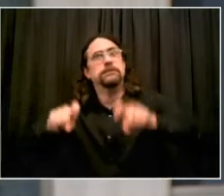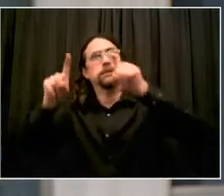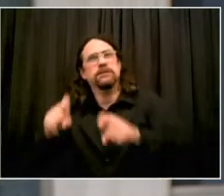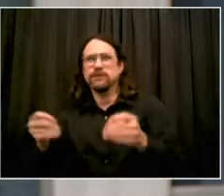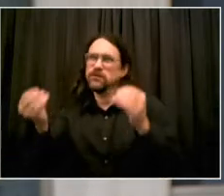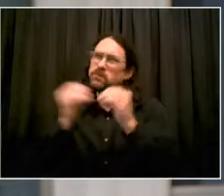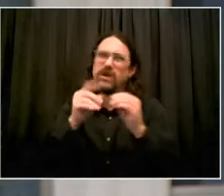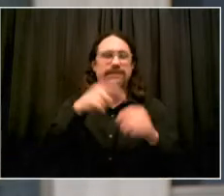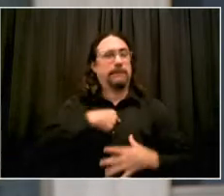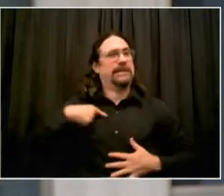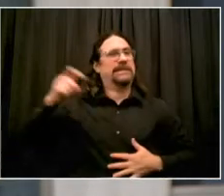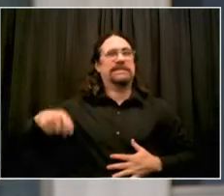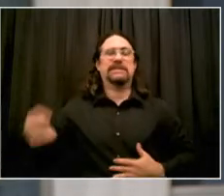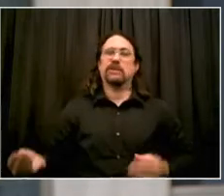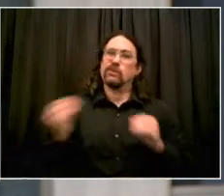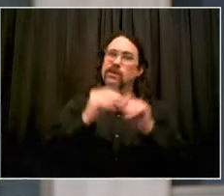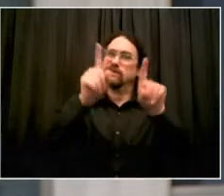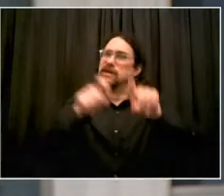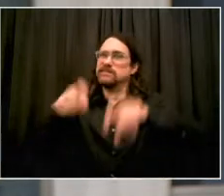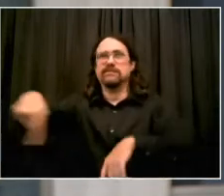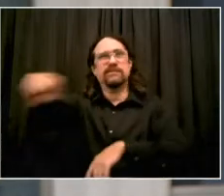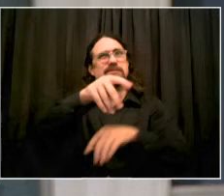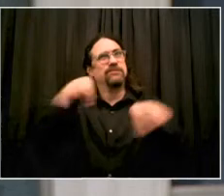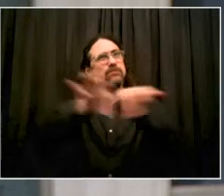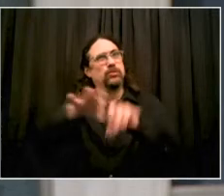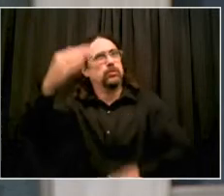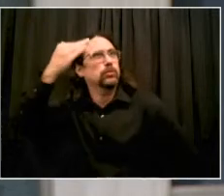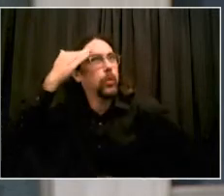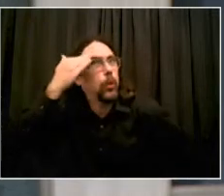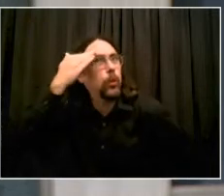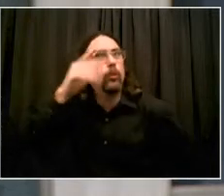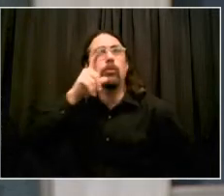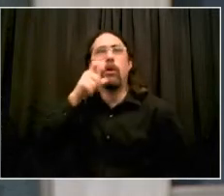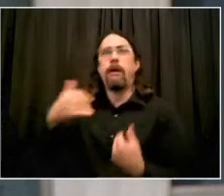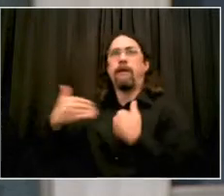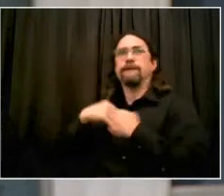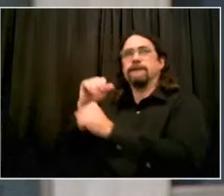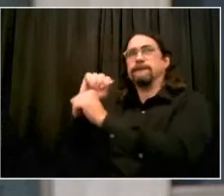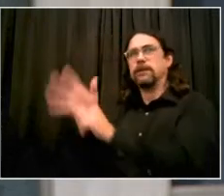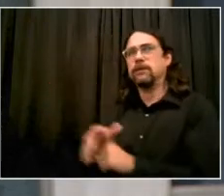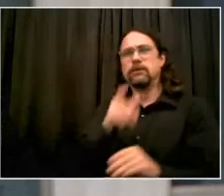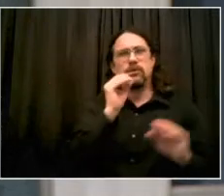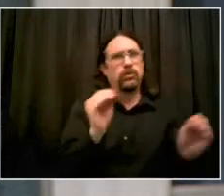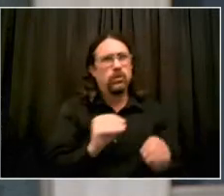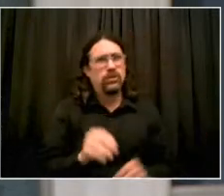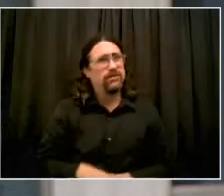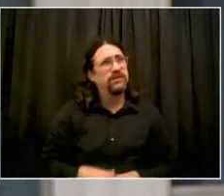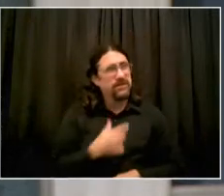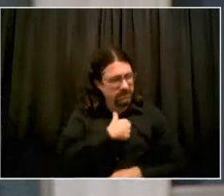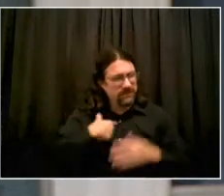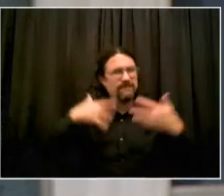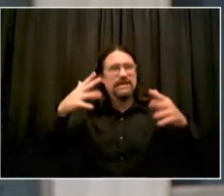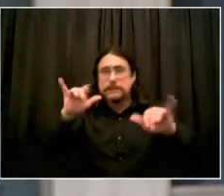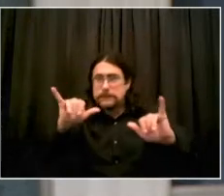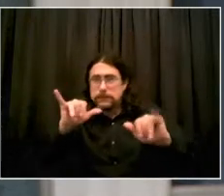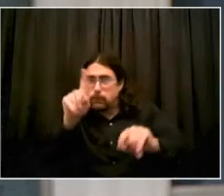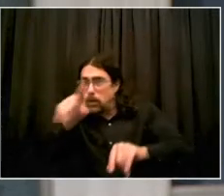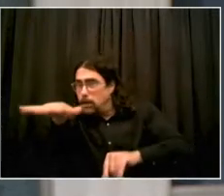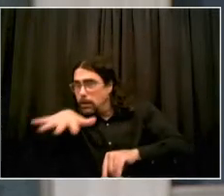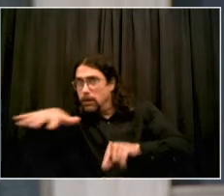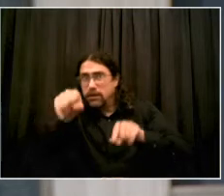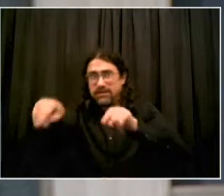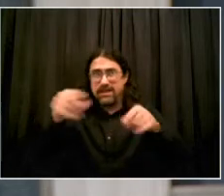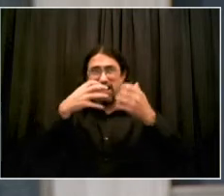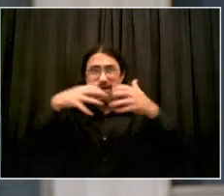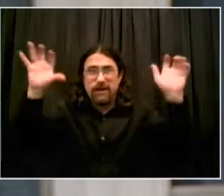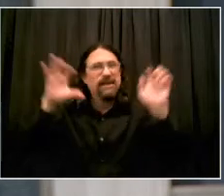capacity at 2 health department COVID Express testing sites. The Crown Heights and Fort Greene locations will now be able to test